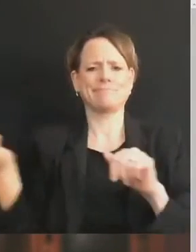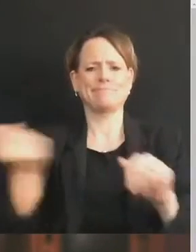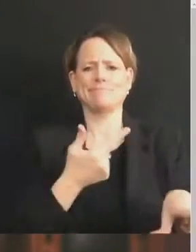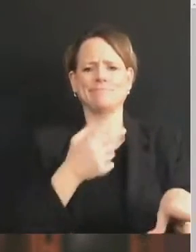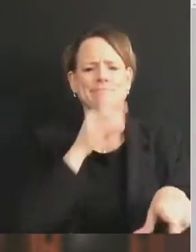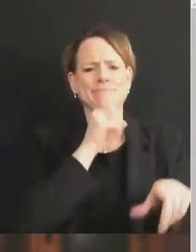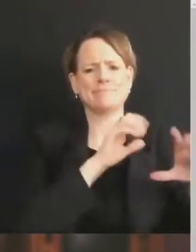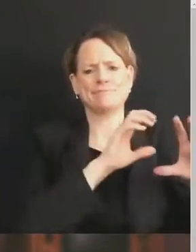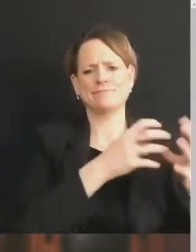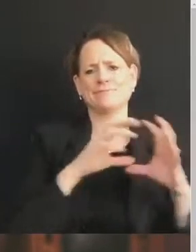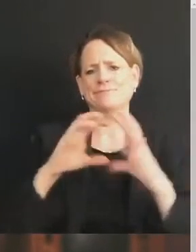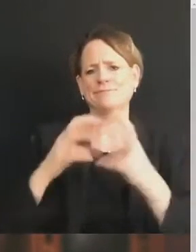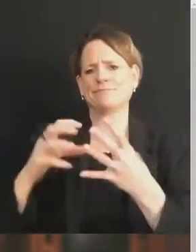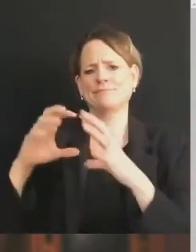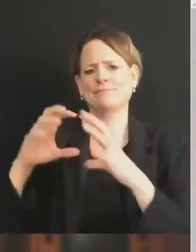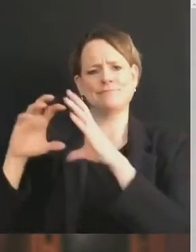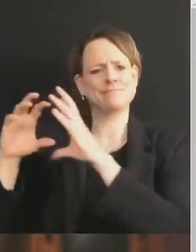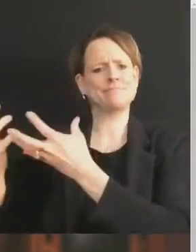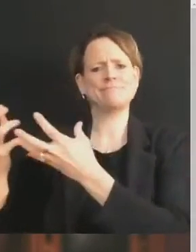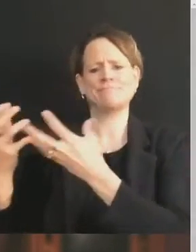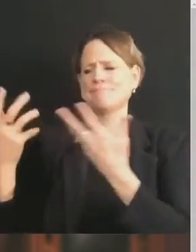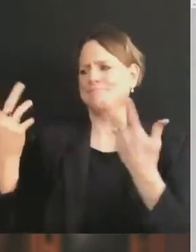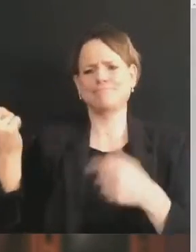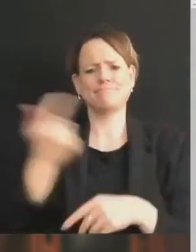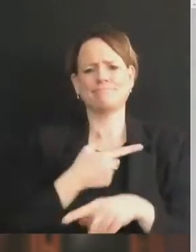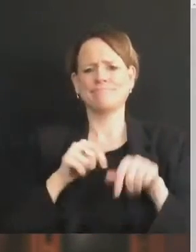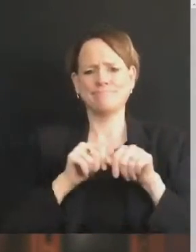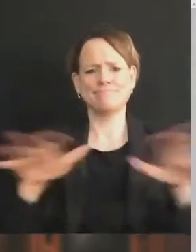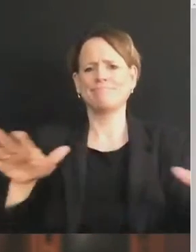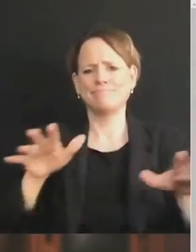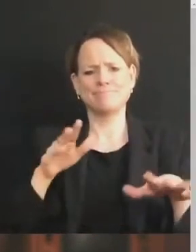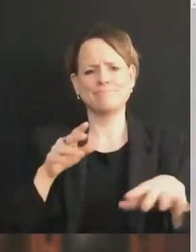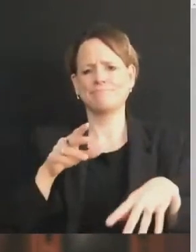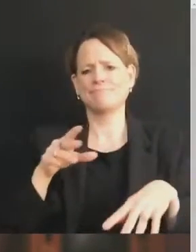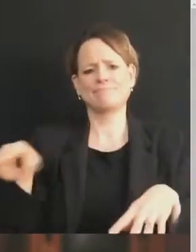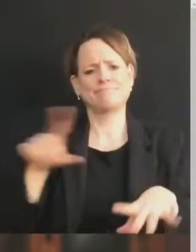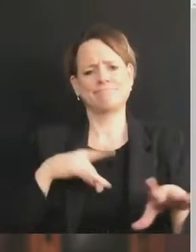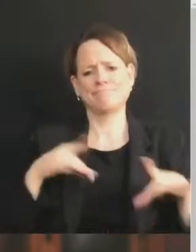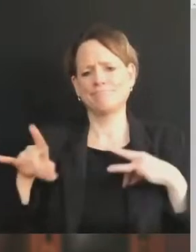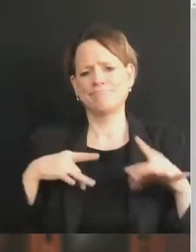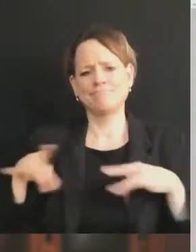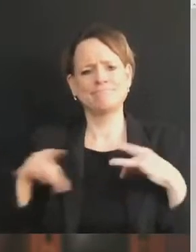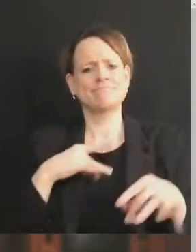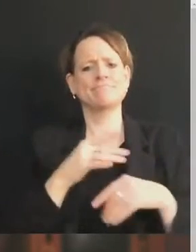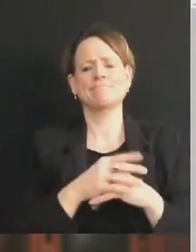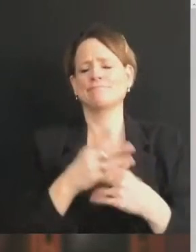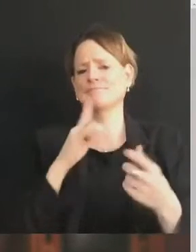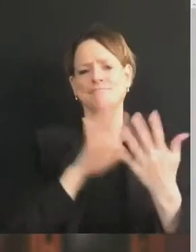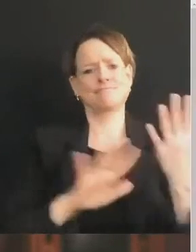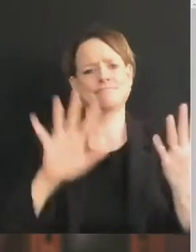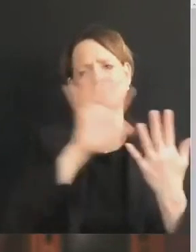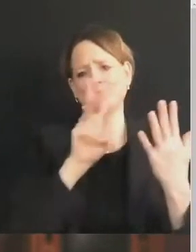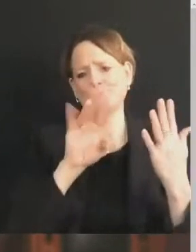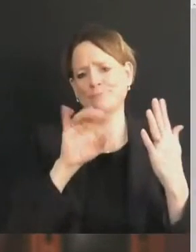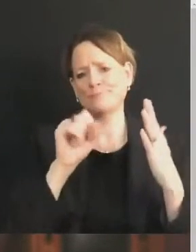in the state of Wisconsin, in every community in the state of Wisconsin, in every corner of the state of Wisconsin.